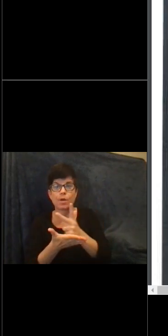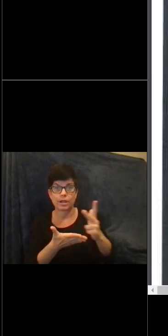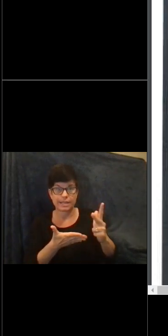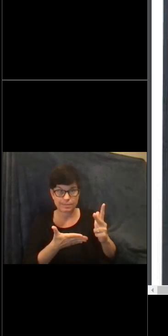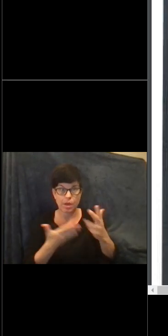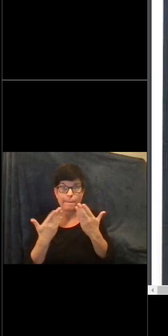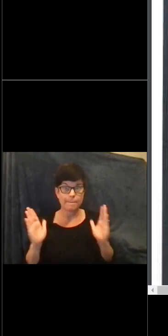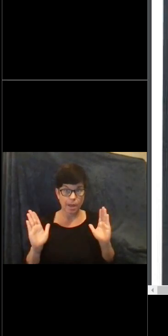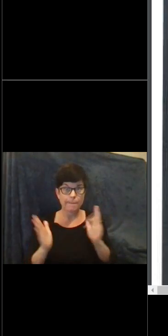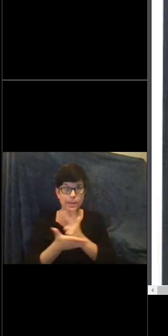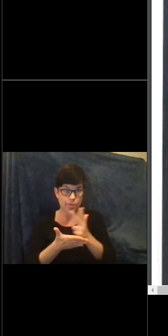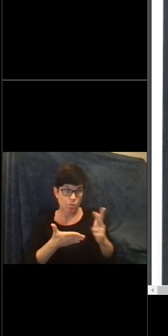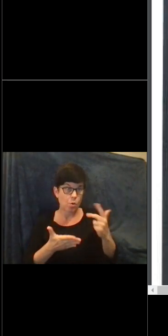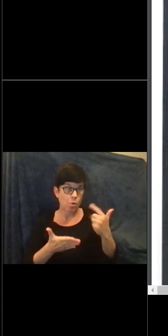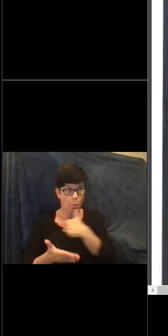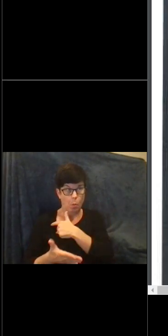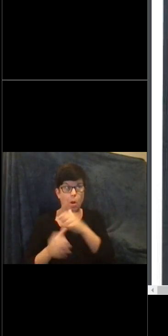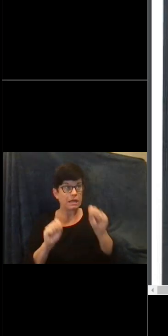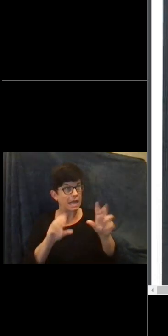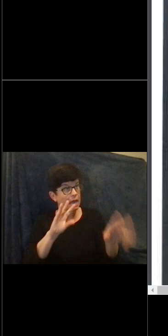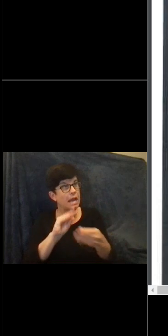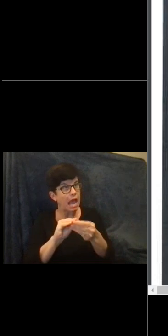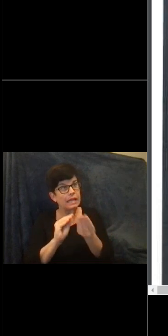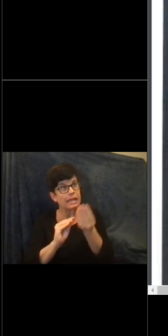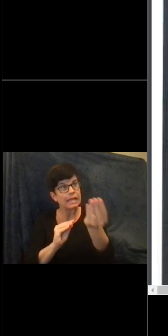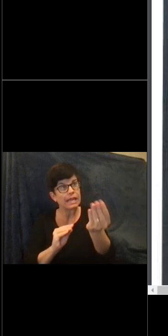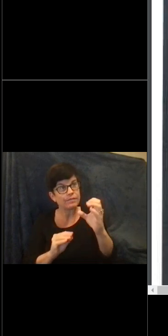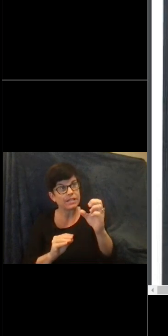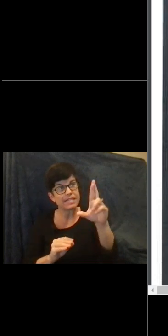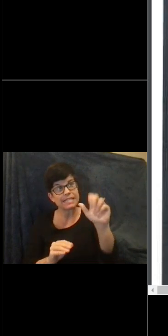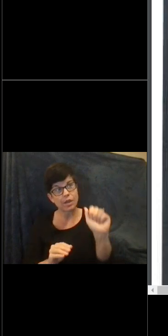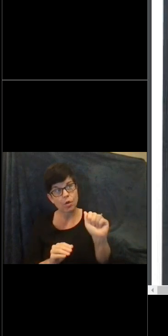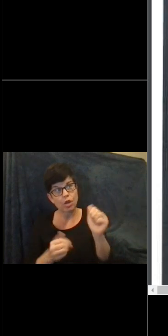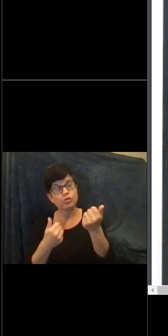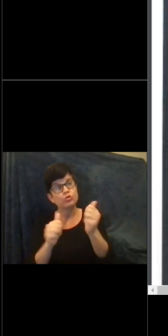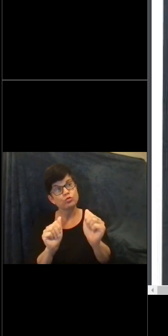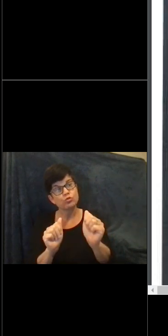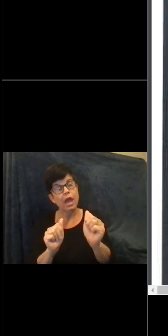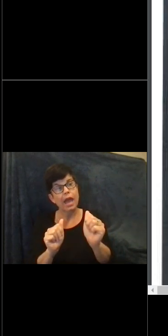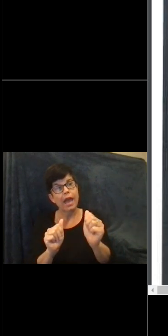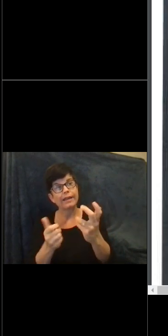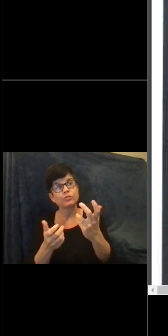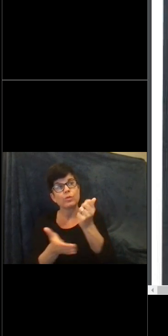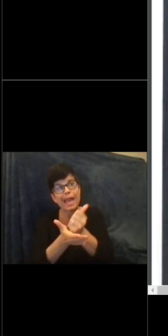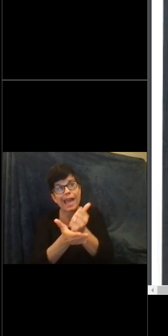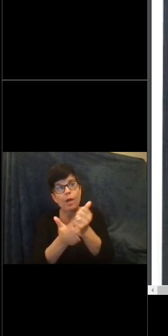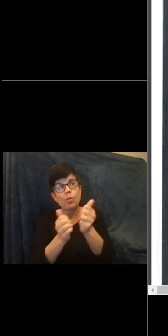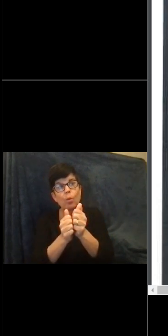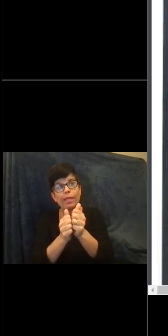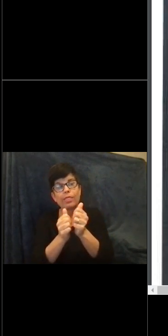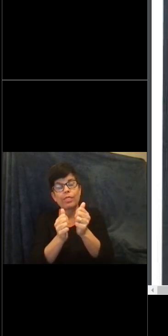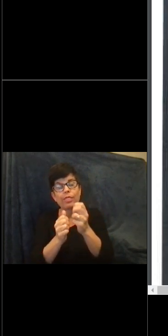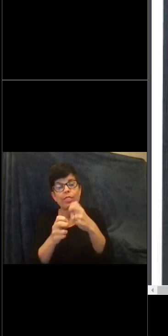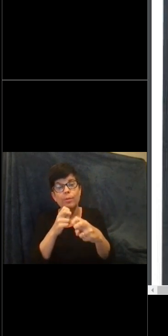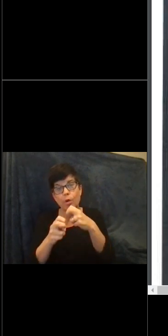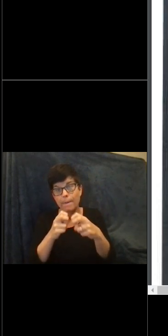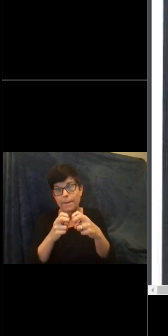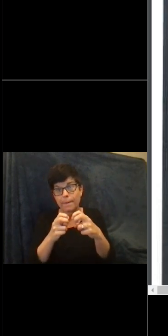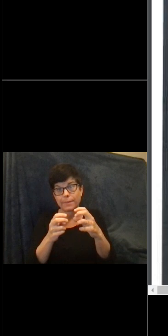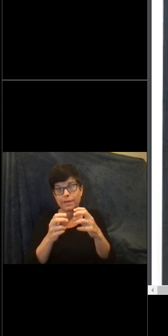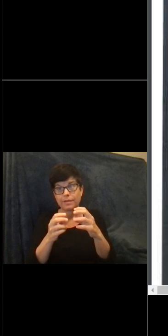public parking spots we can give to the CRA to try to alleviate the issue of the land that was given to the